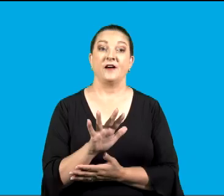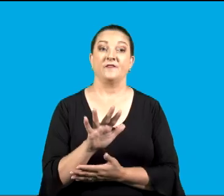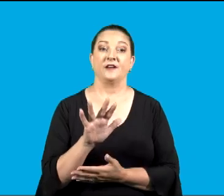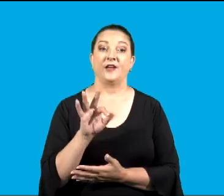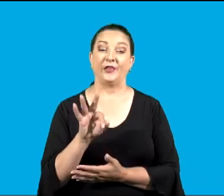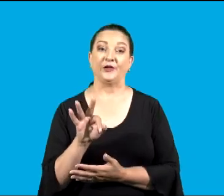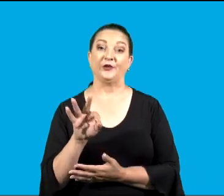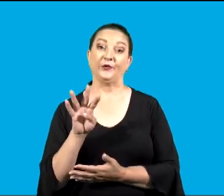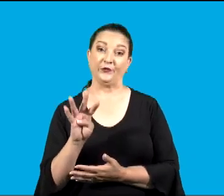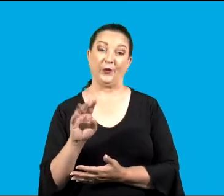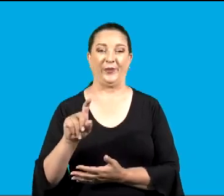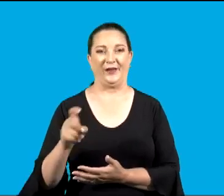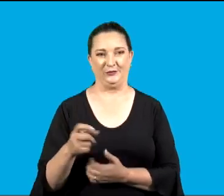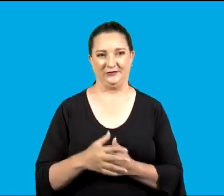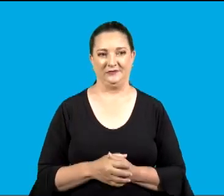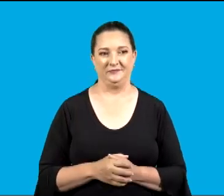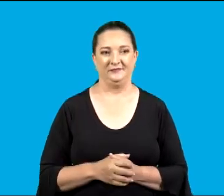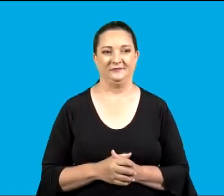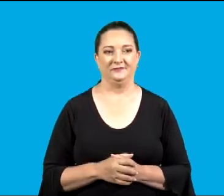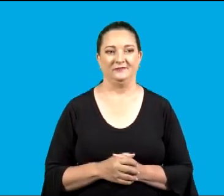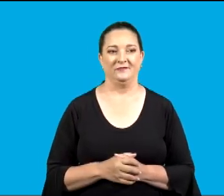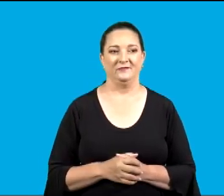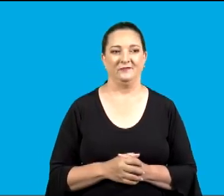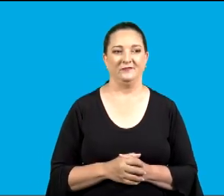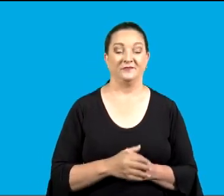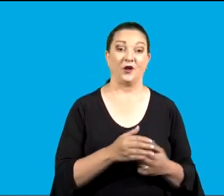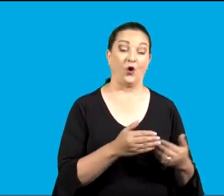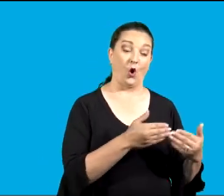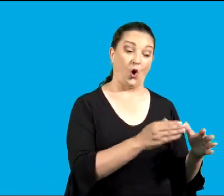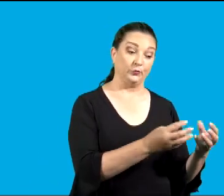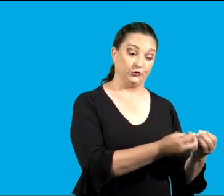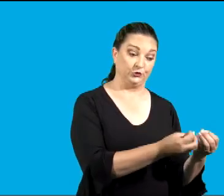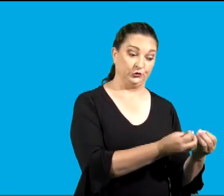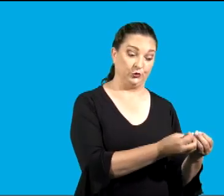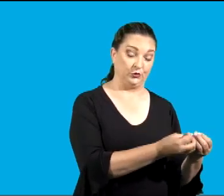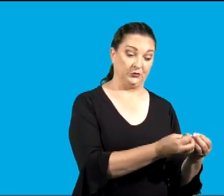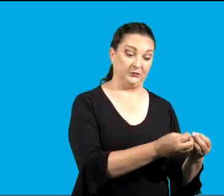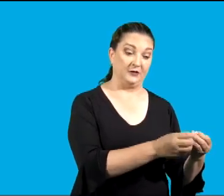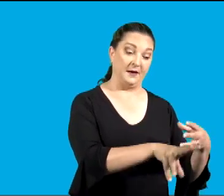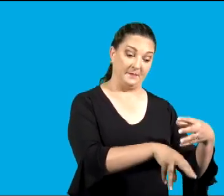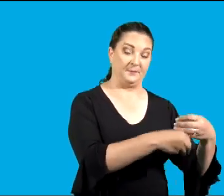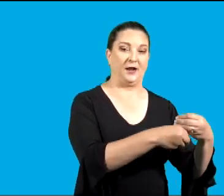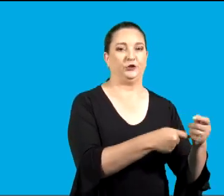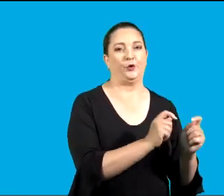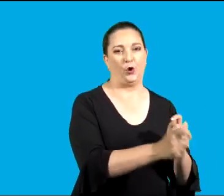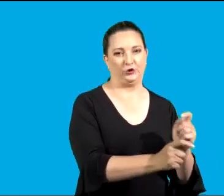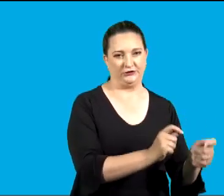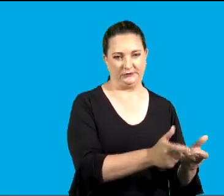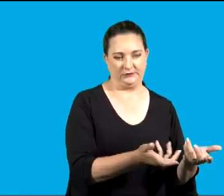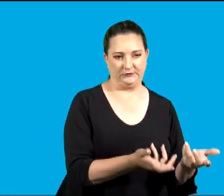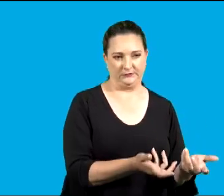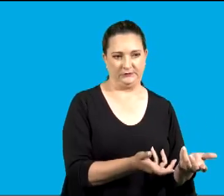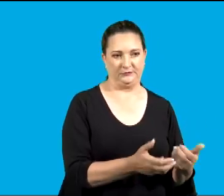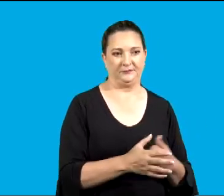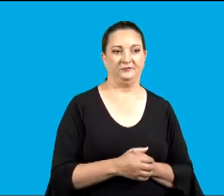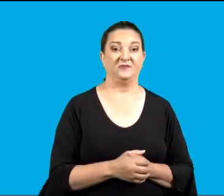534,000. So here I would have 534,000 here. So I've said opening stock plus purchases. If